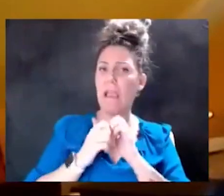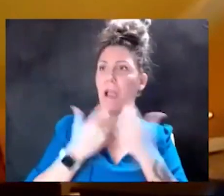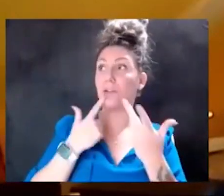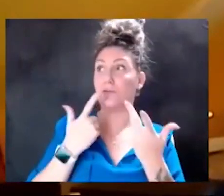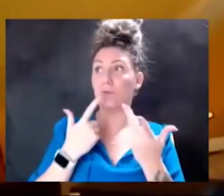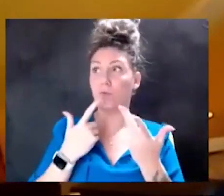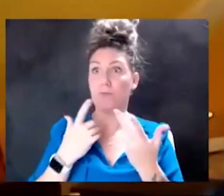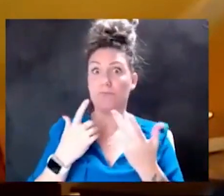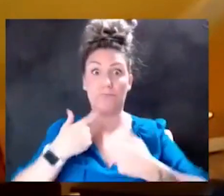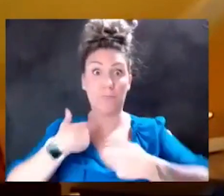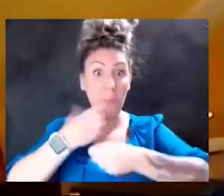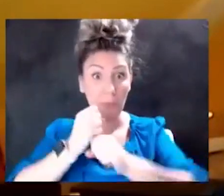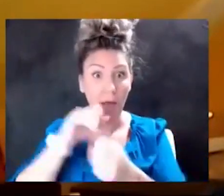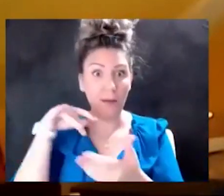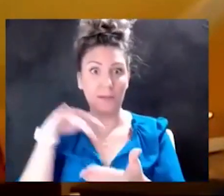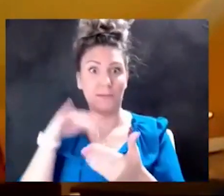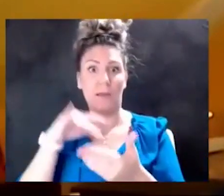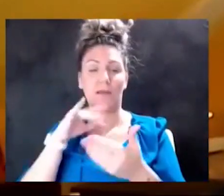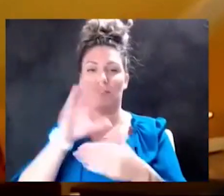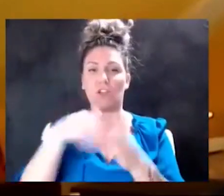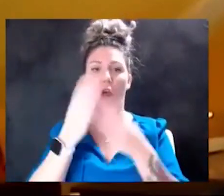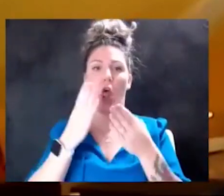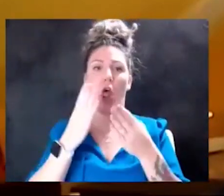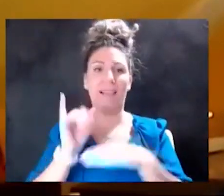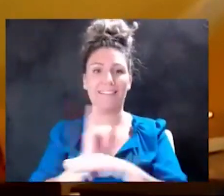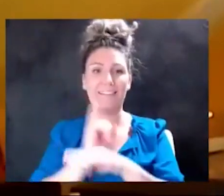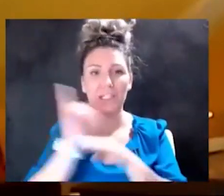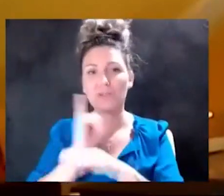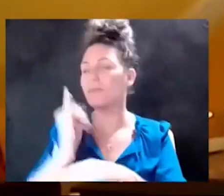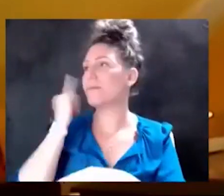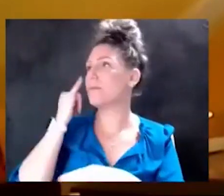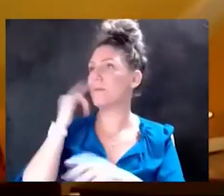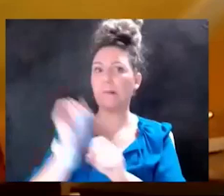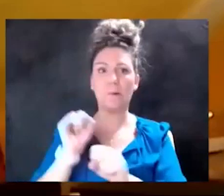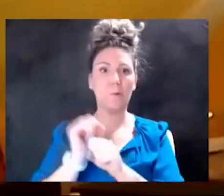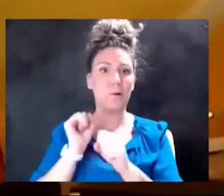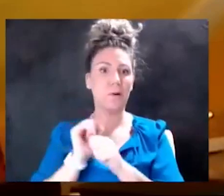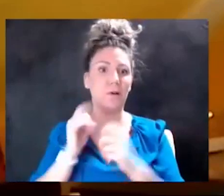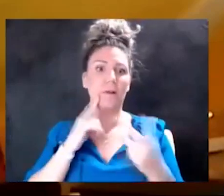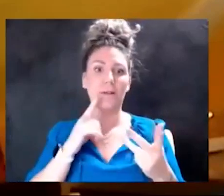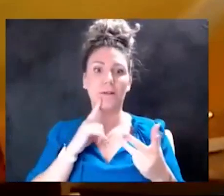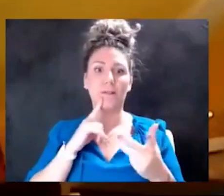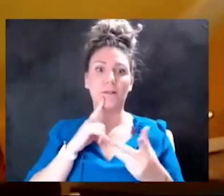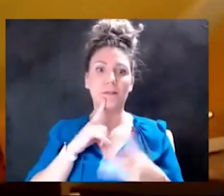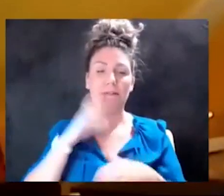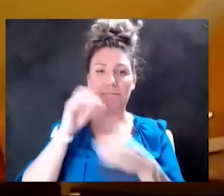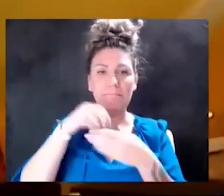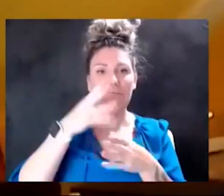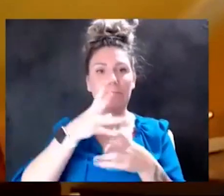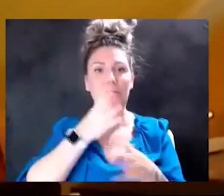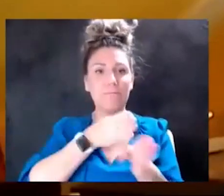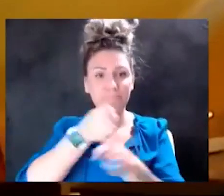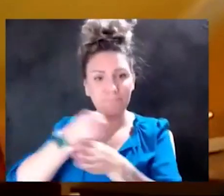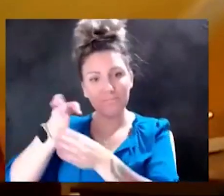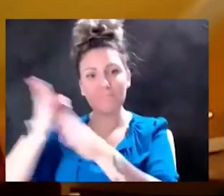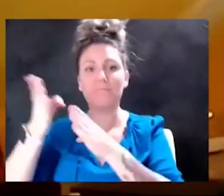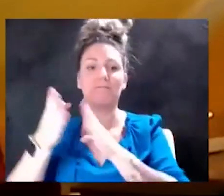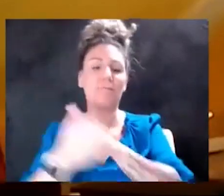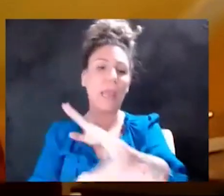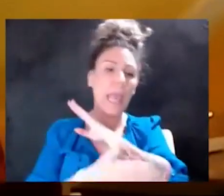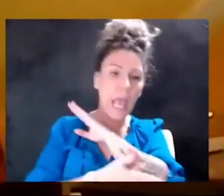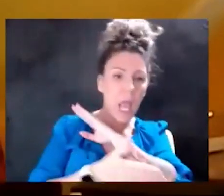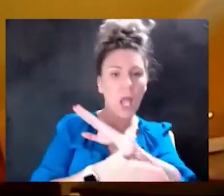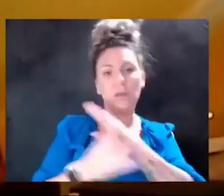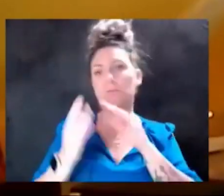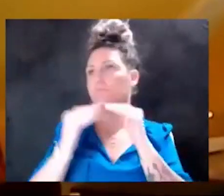studies in every kind of industry. So the work we do now is still interdisciplinary, where I work with like county-level public health